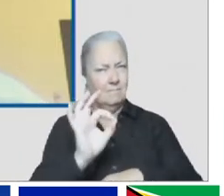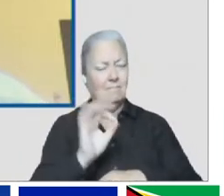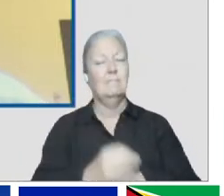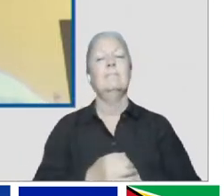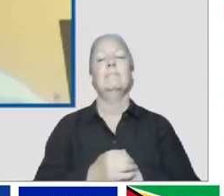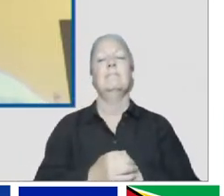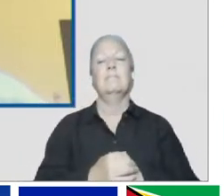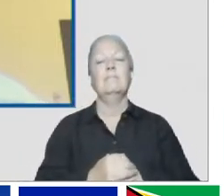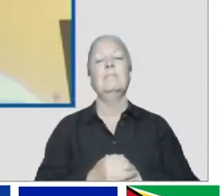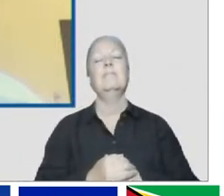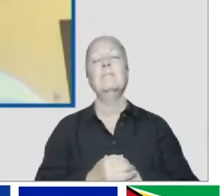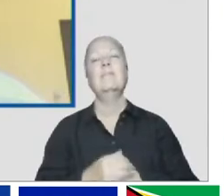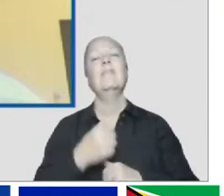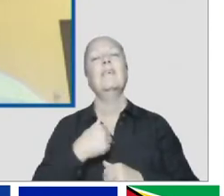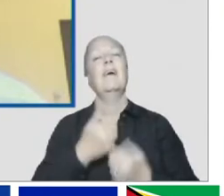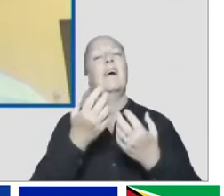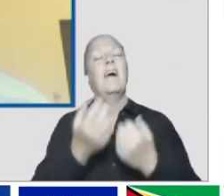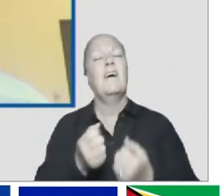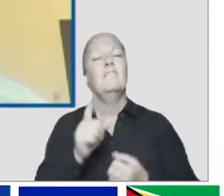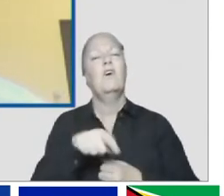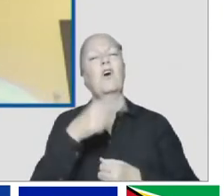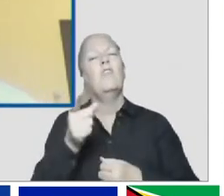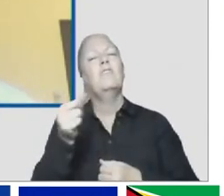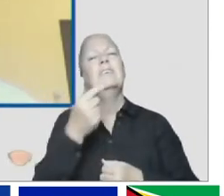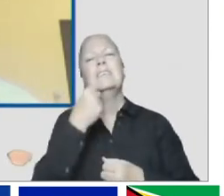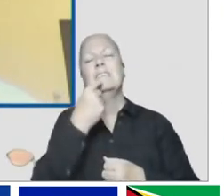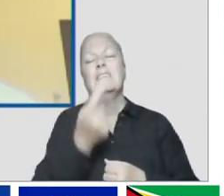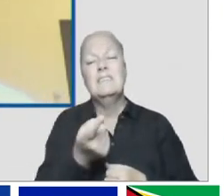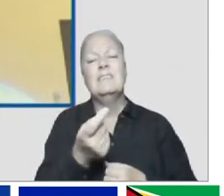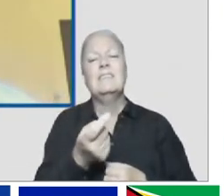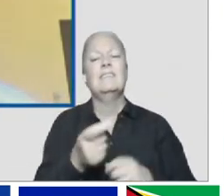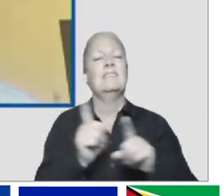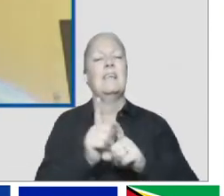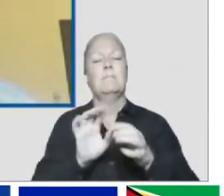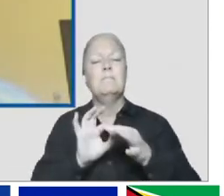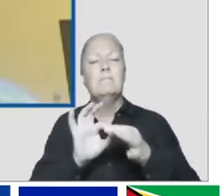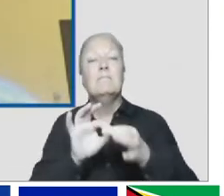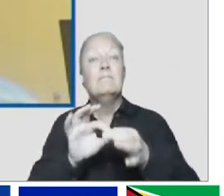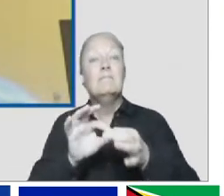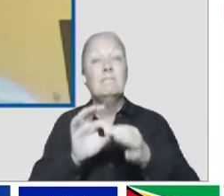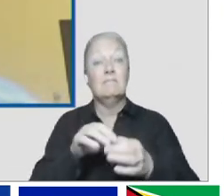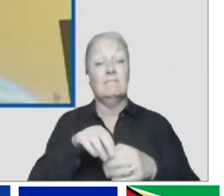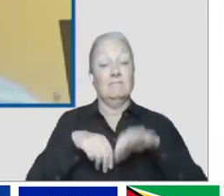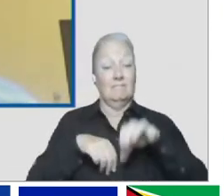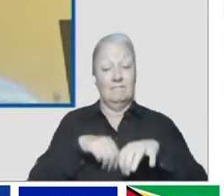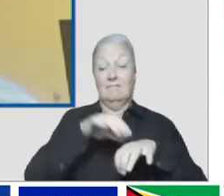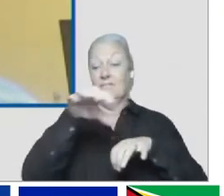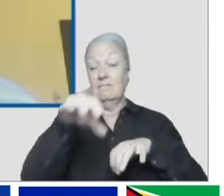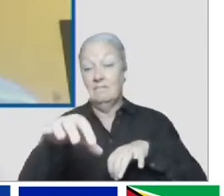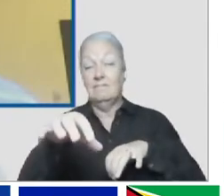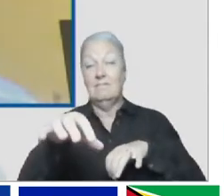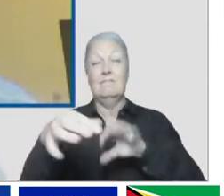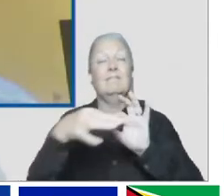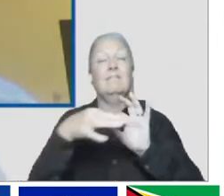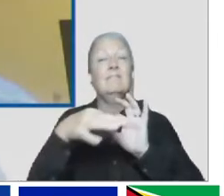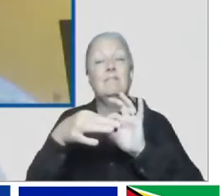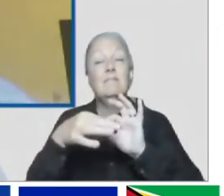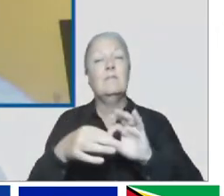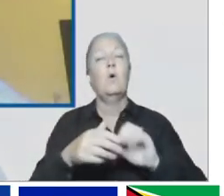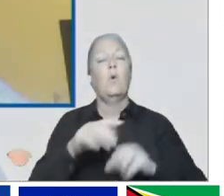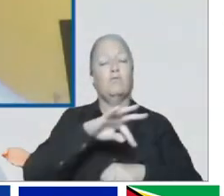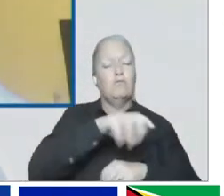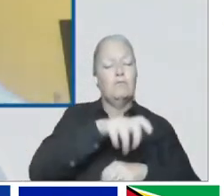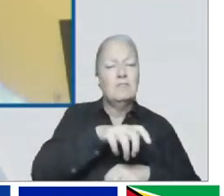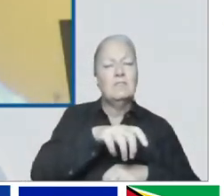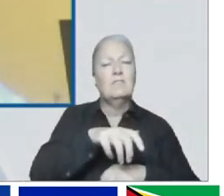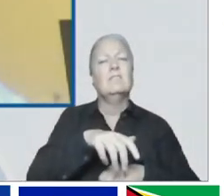of transfrontier relationships, which could be seen to be part of regional relationships, but have very specific characteristics at